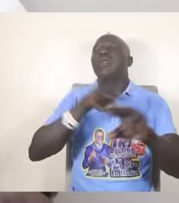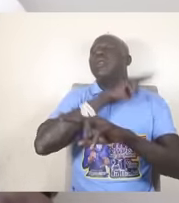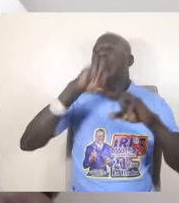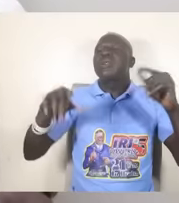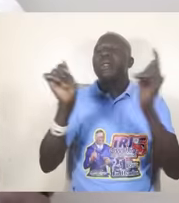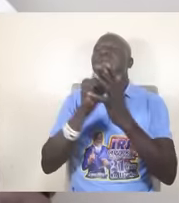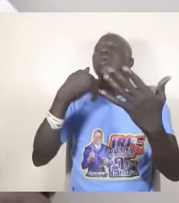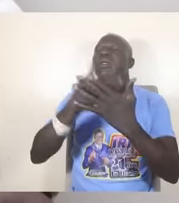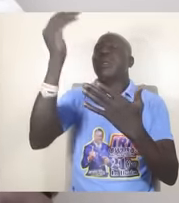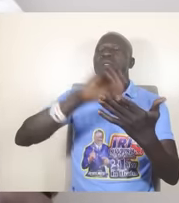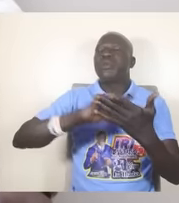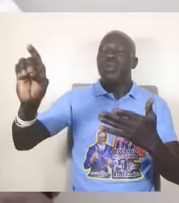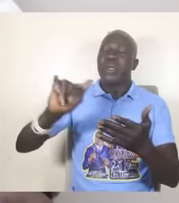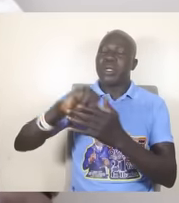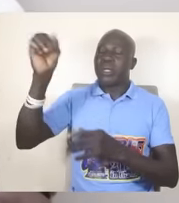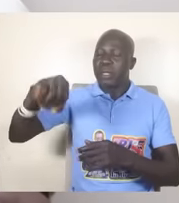Oh, Dios.